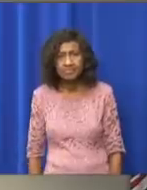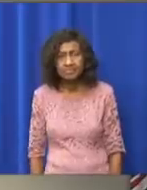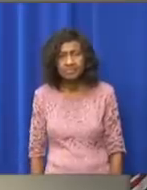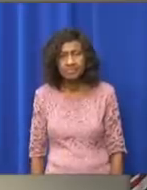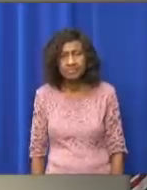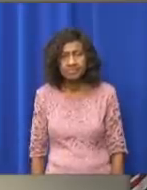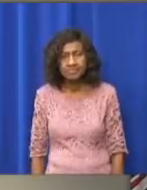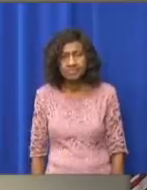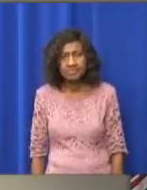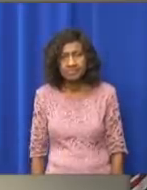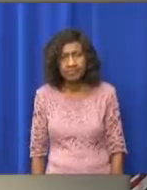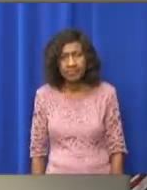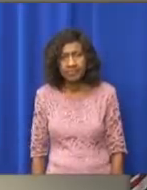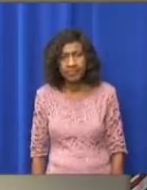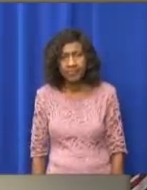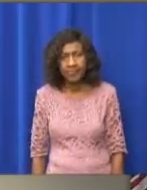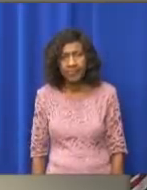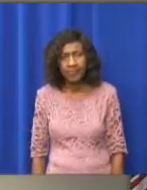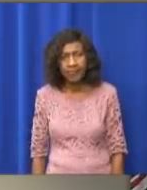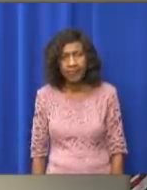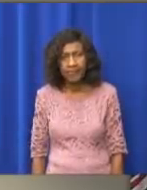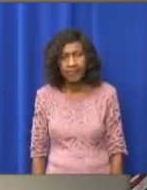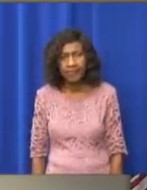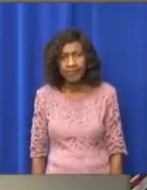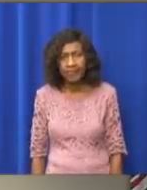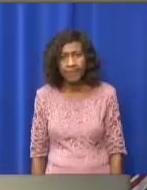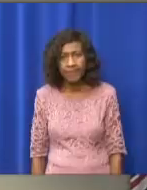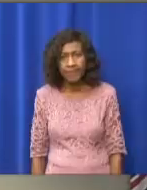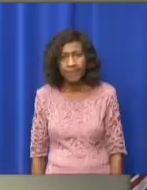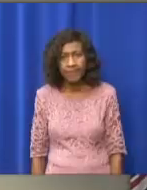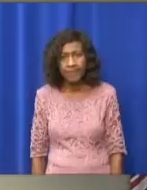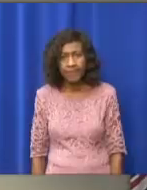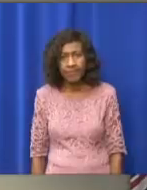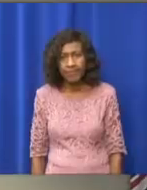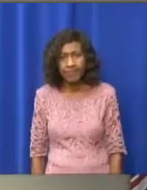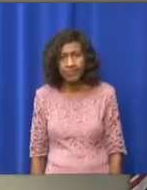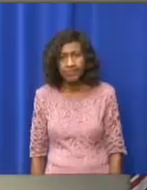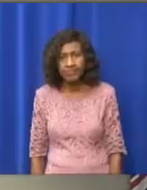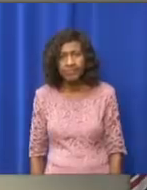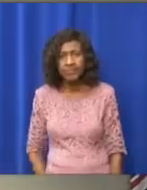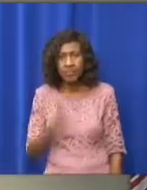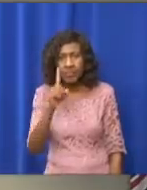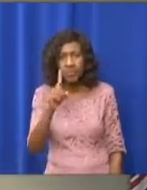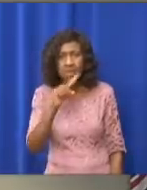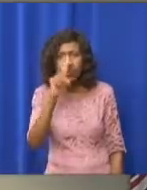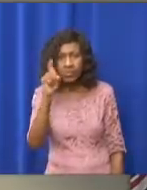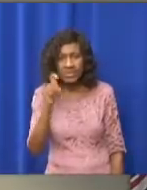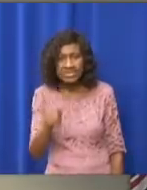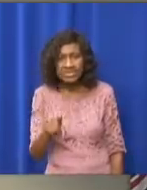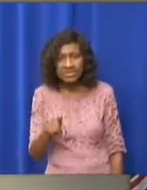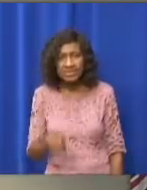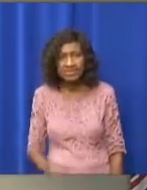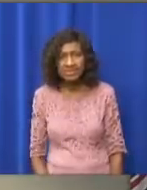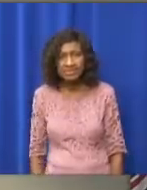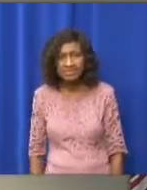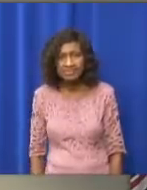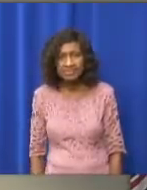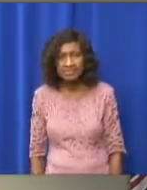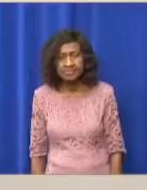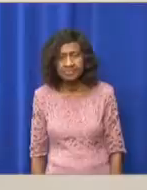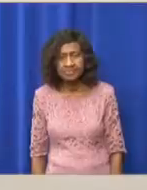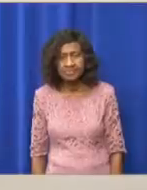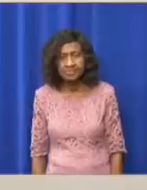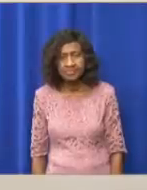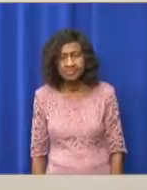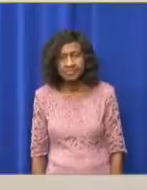for the Commissioner? Just wave your hand. Okay, we have one from April at Radio Cayman.